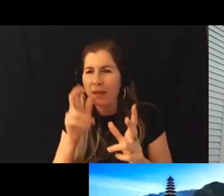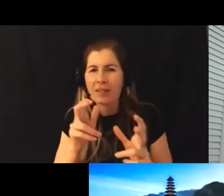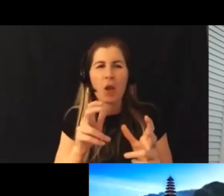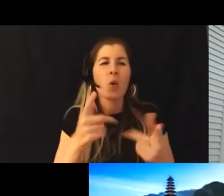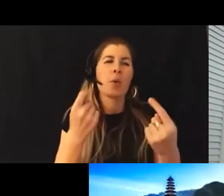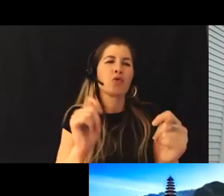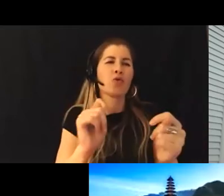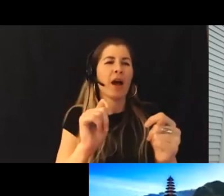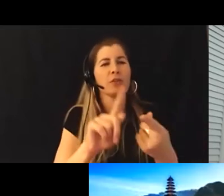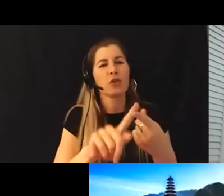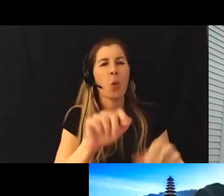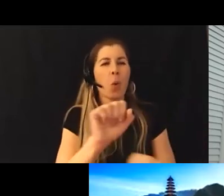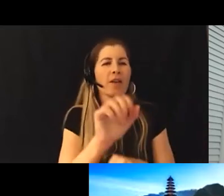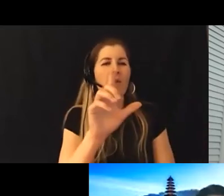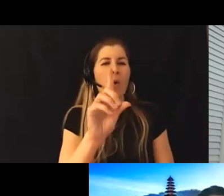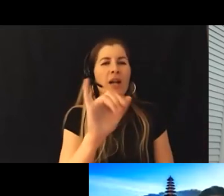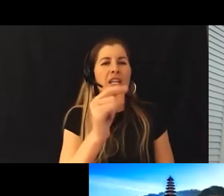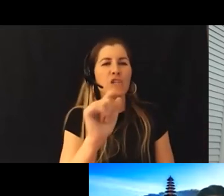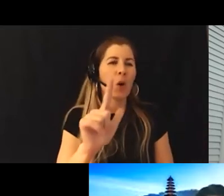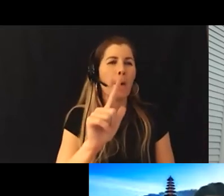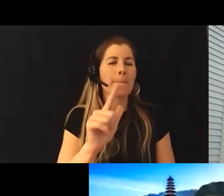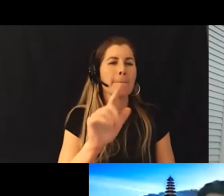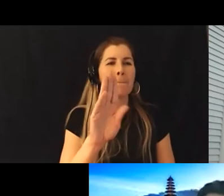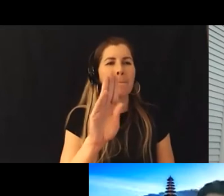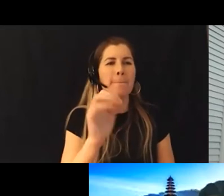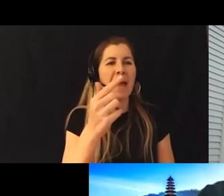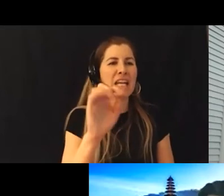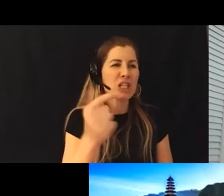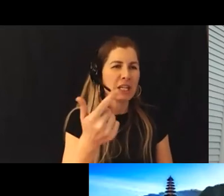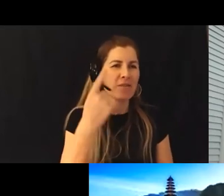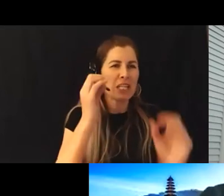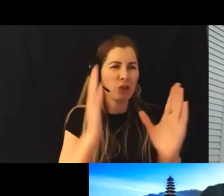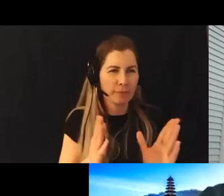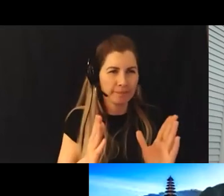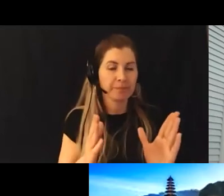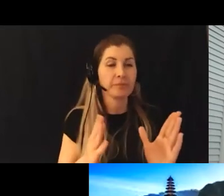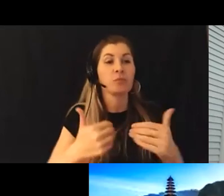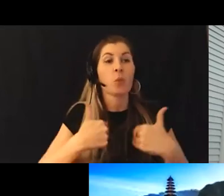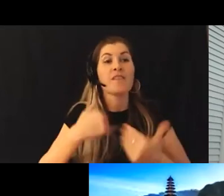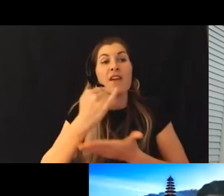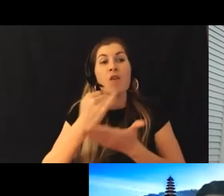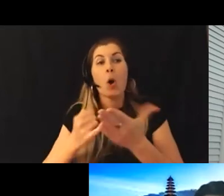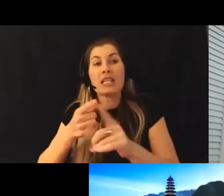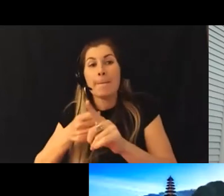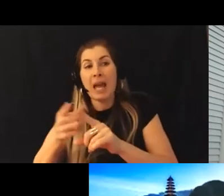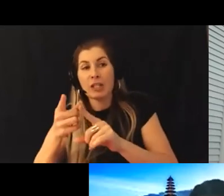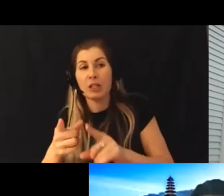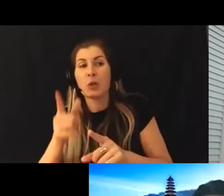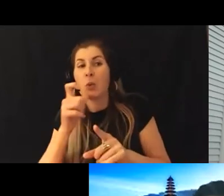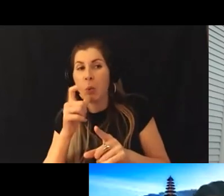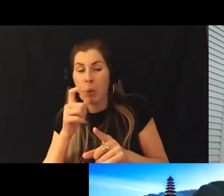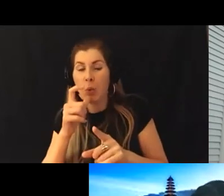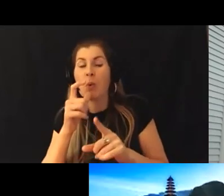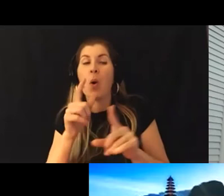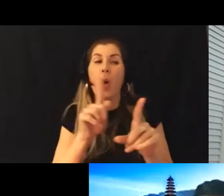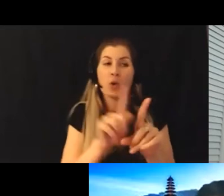badging for teaching artists. And we got together arts educators, arts specialists that are credentialed artists alongside teaching